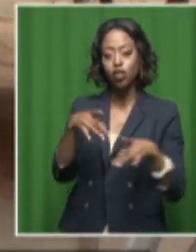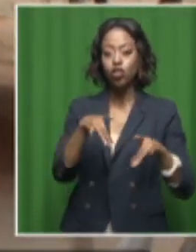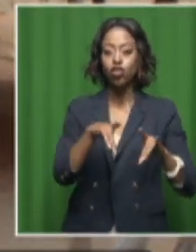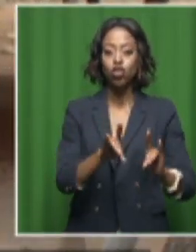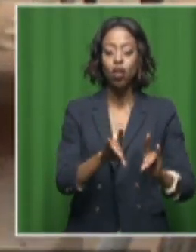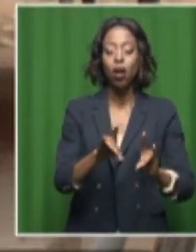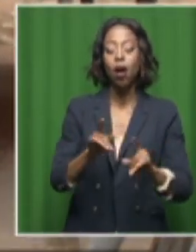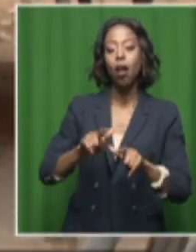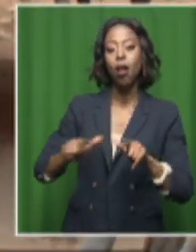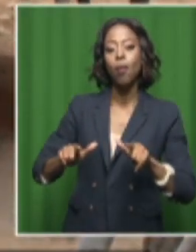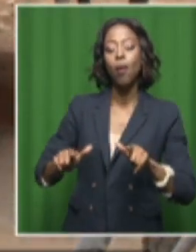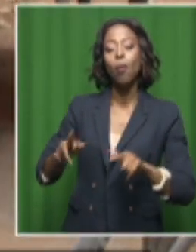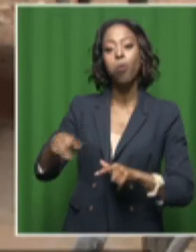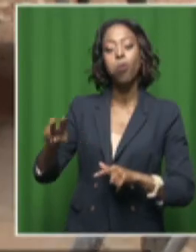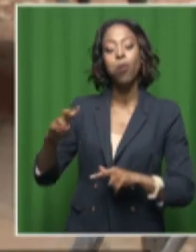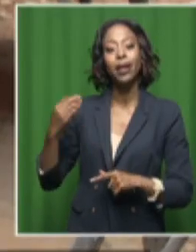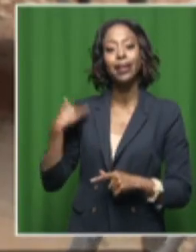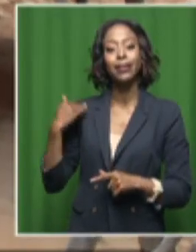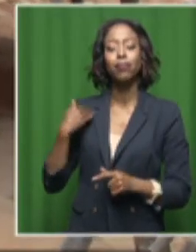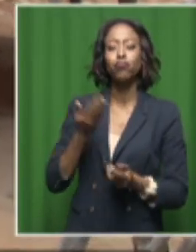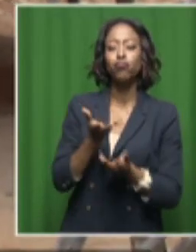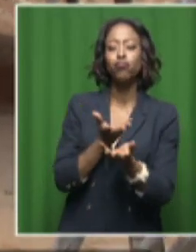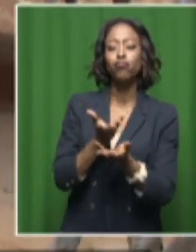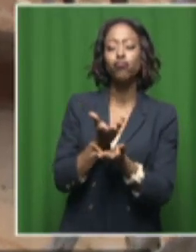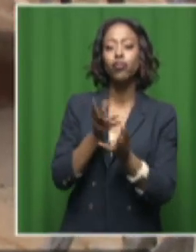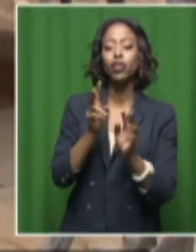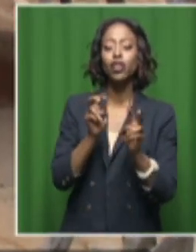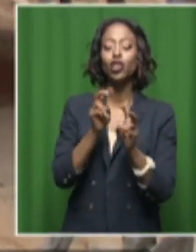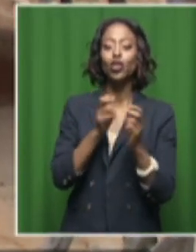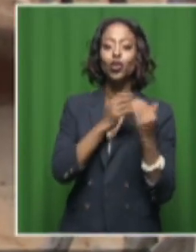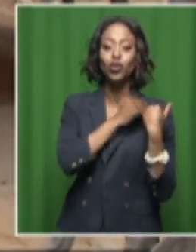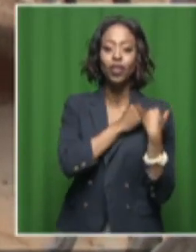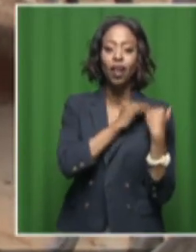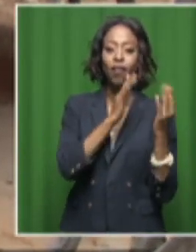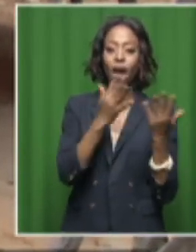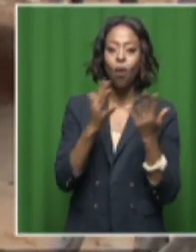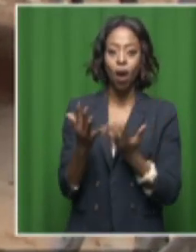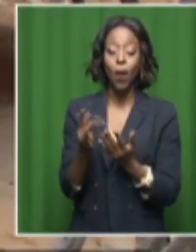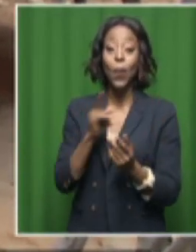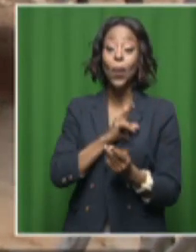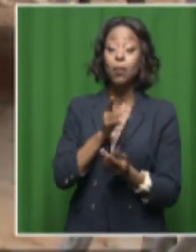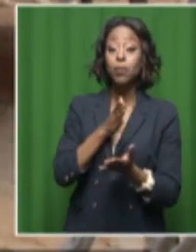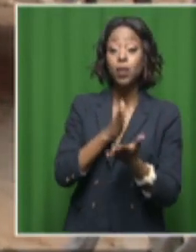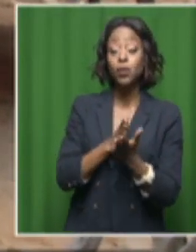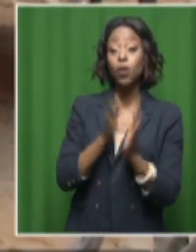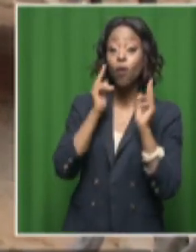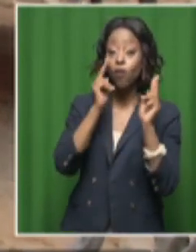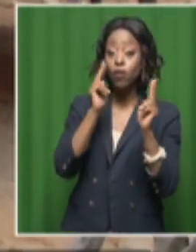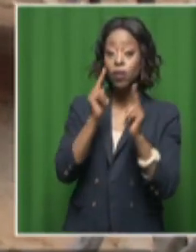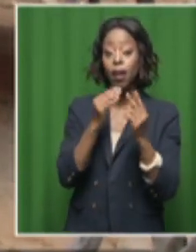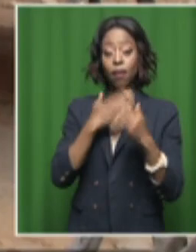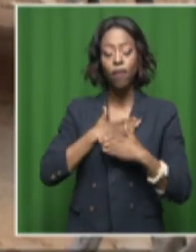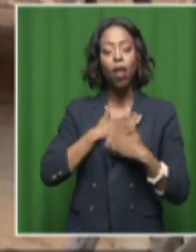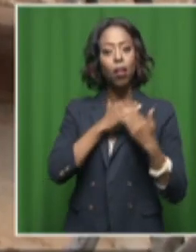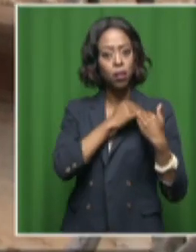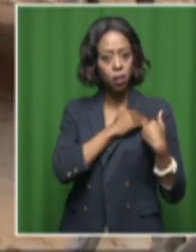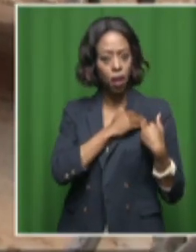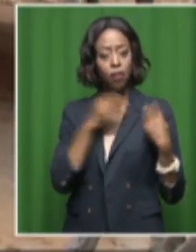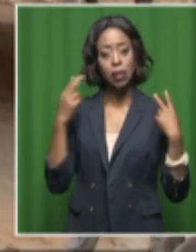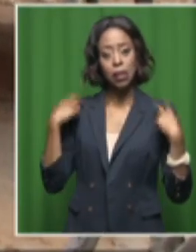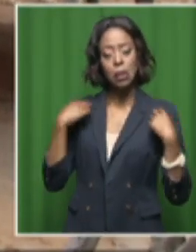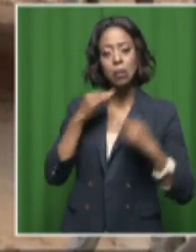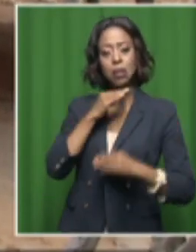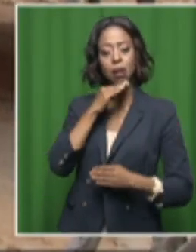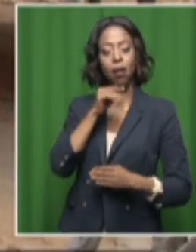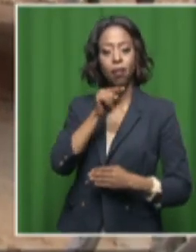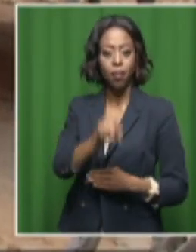Limpopo Tourism Agency. Speaking about issues of safety, we know that in order to guarantee that tourism continues in any in